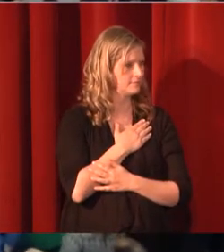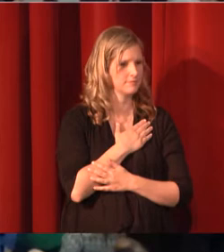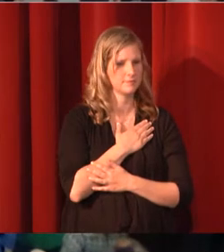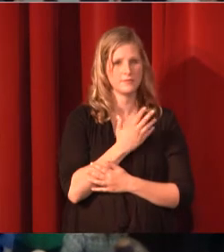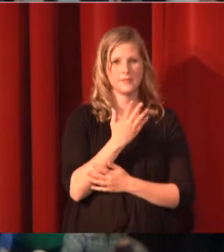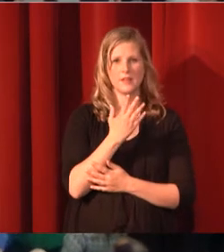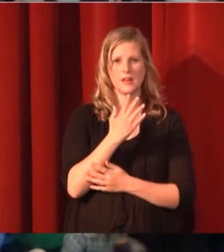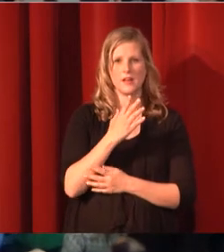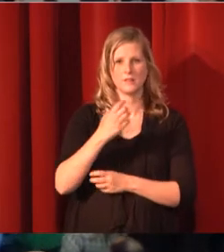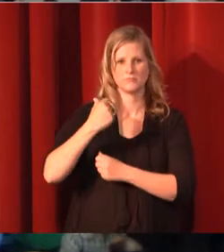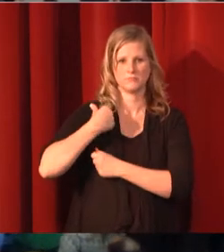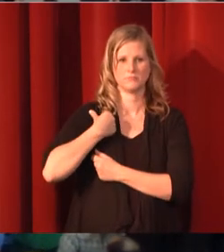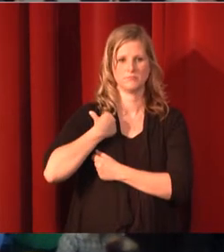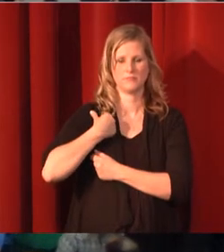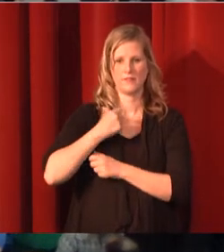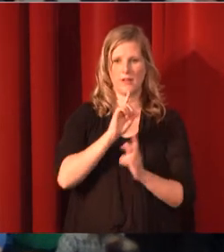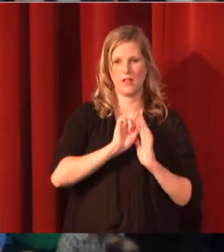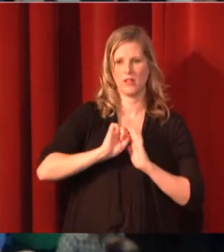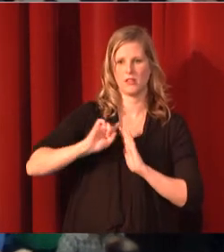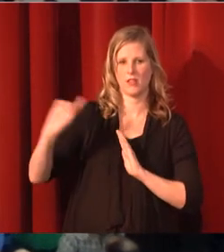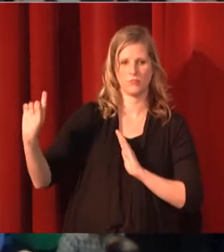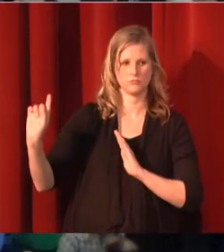pull up